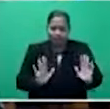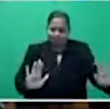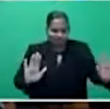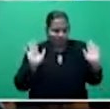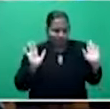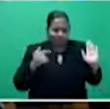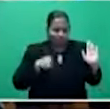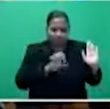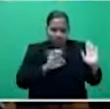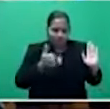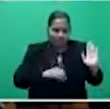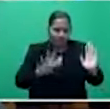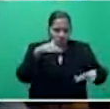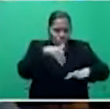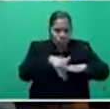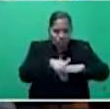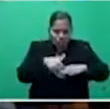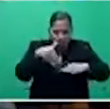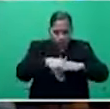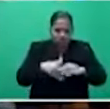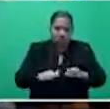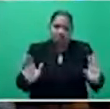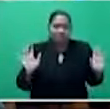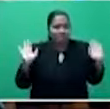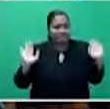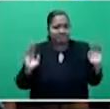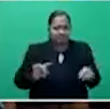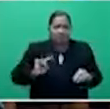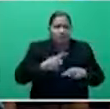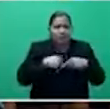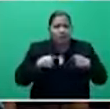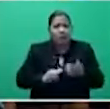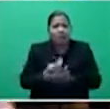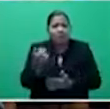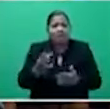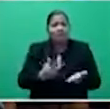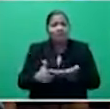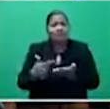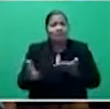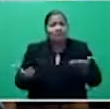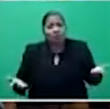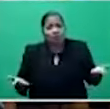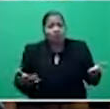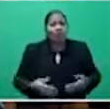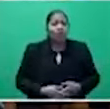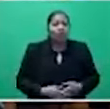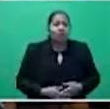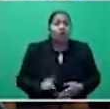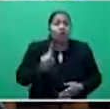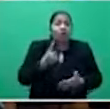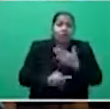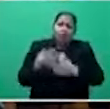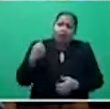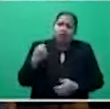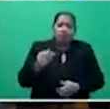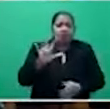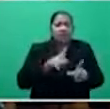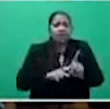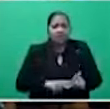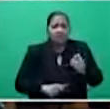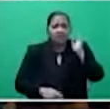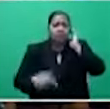drainage. We are paying for the lease. We got the development lease. One has been held up for the past 5 years.